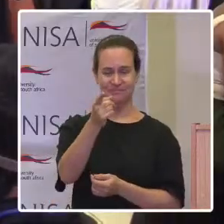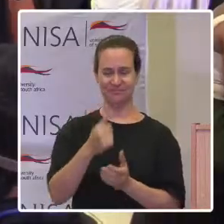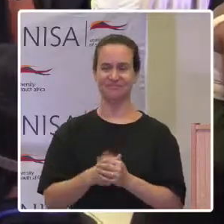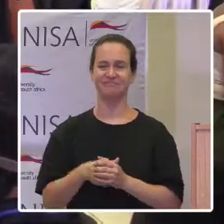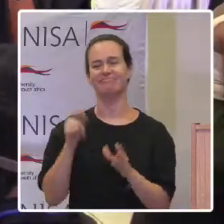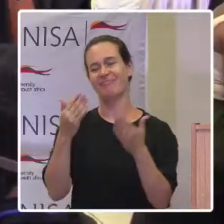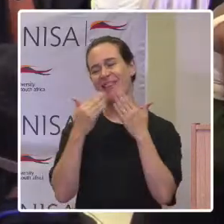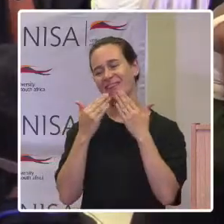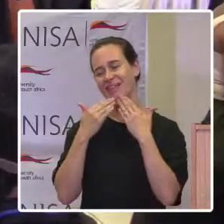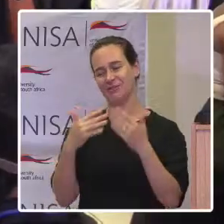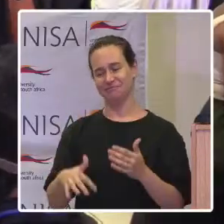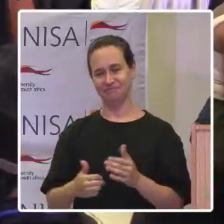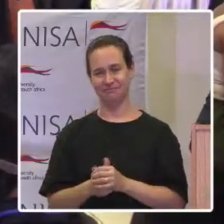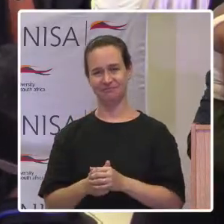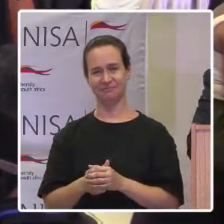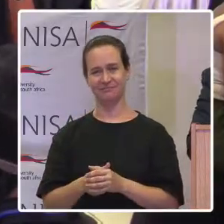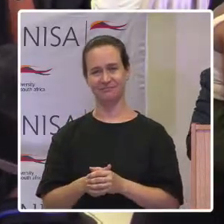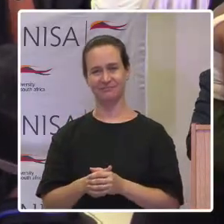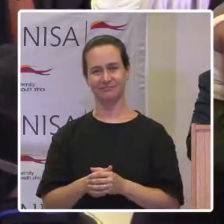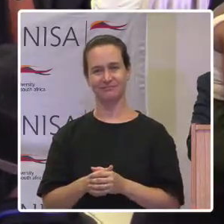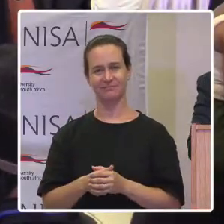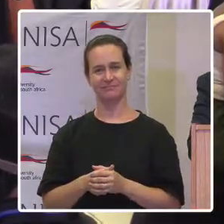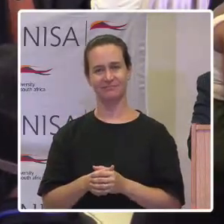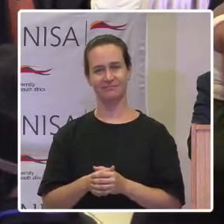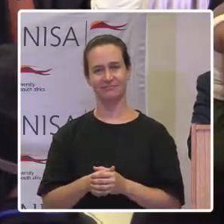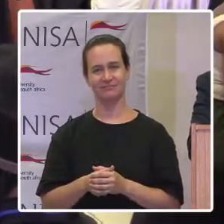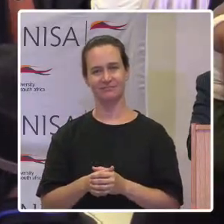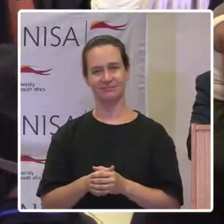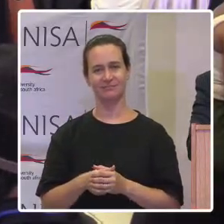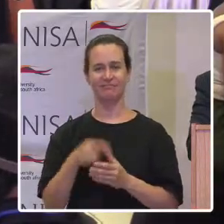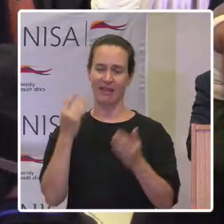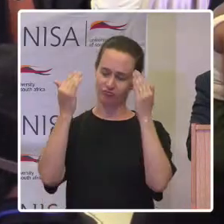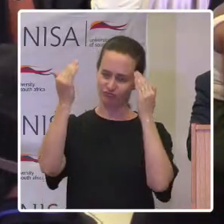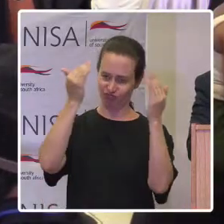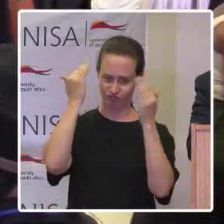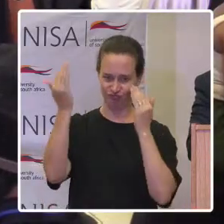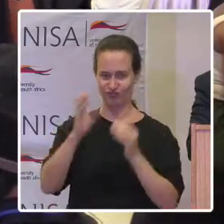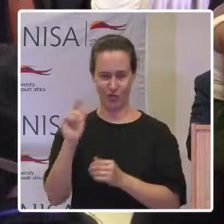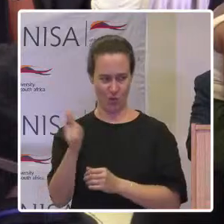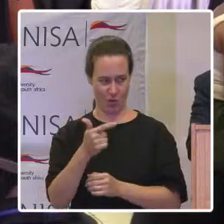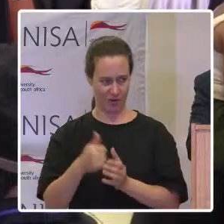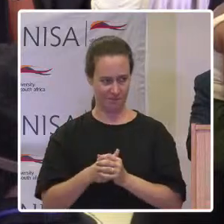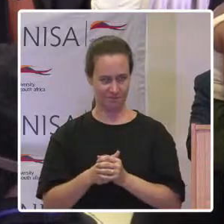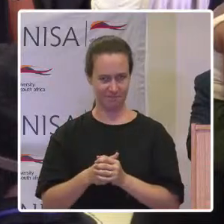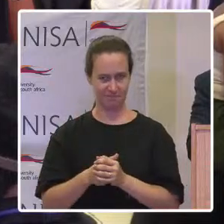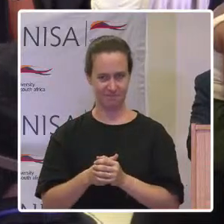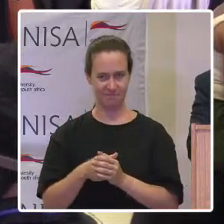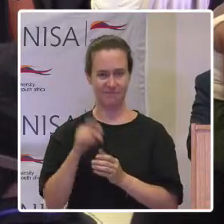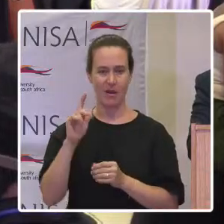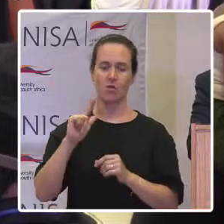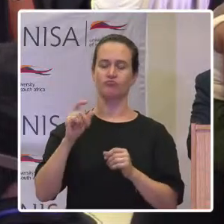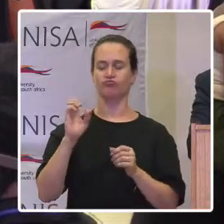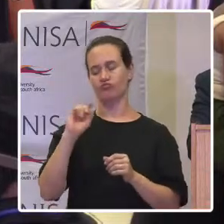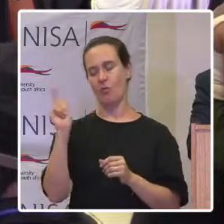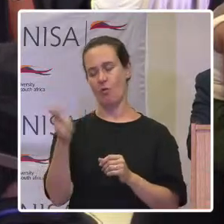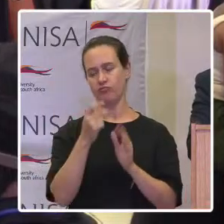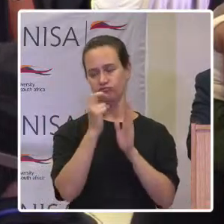Thank you very much, Prof. Greetings to everyone, all protocol